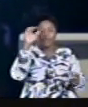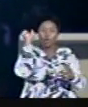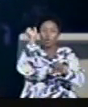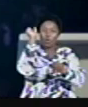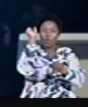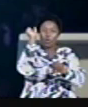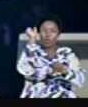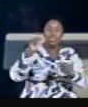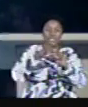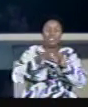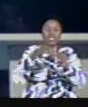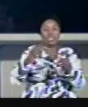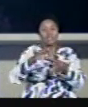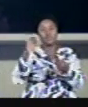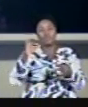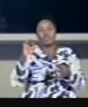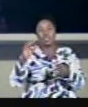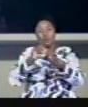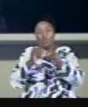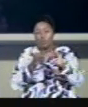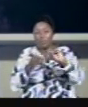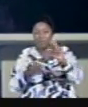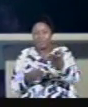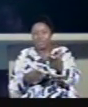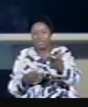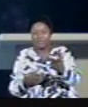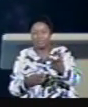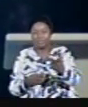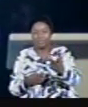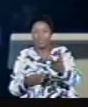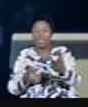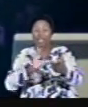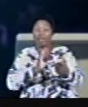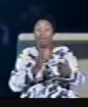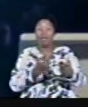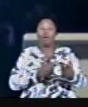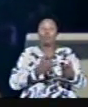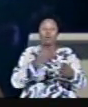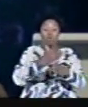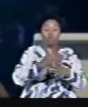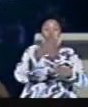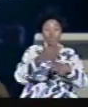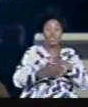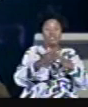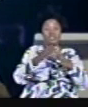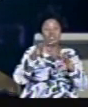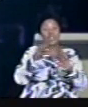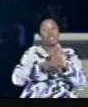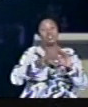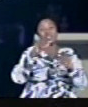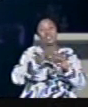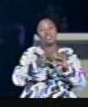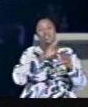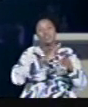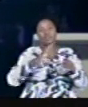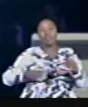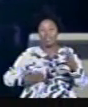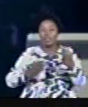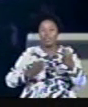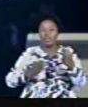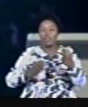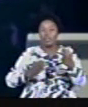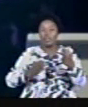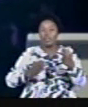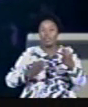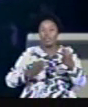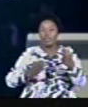Spirit. Number three, our completeness in Christ through the Spirit. Number